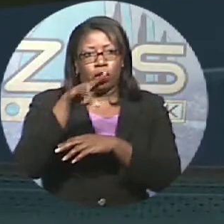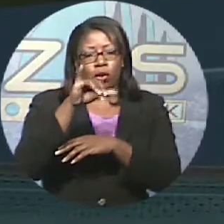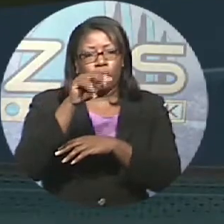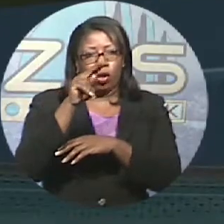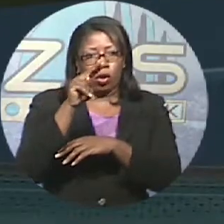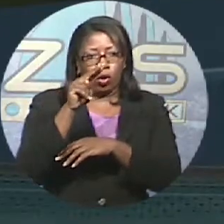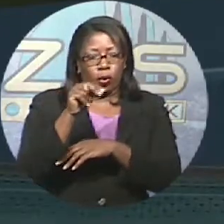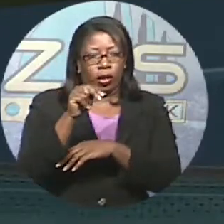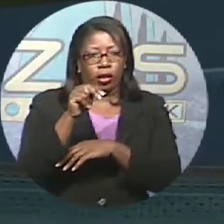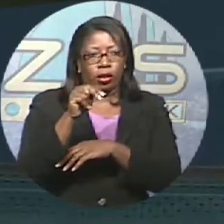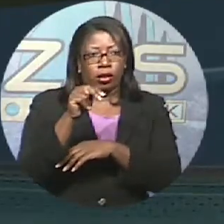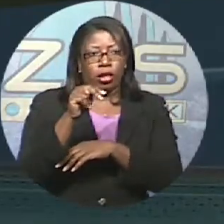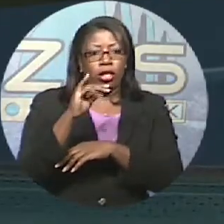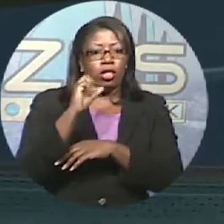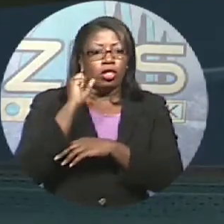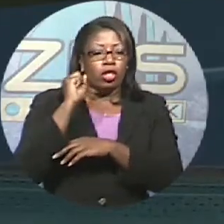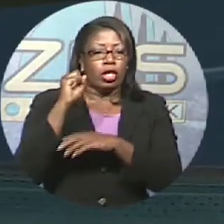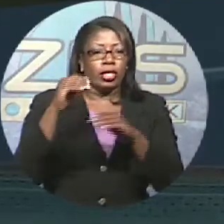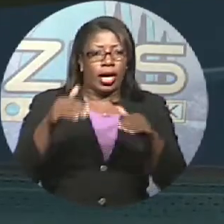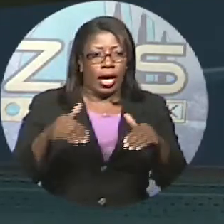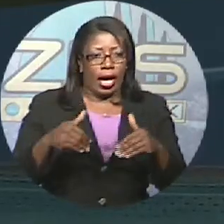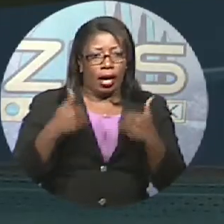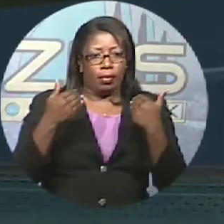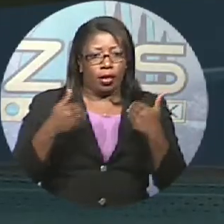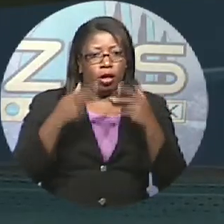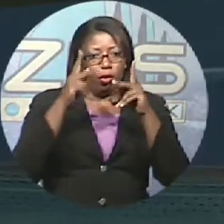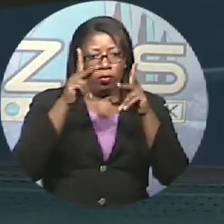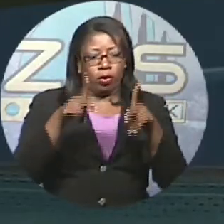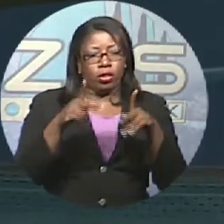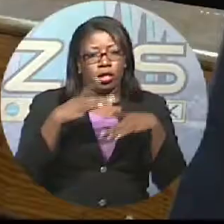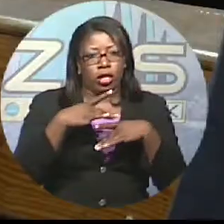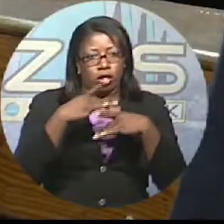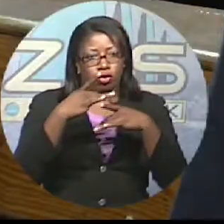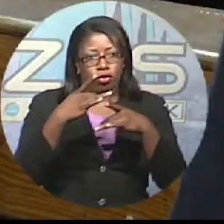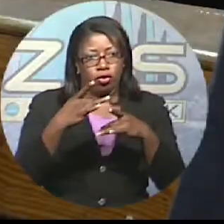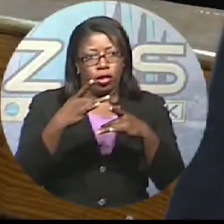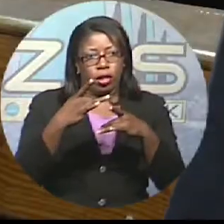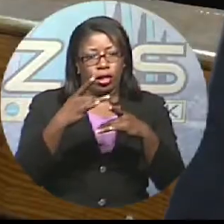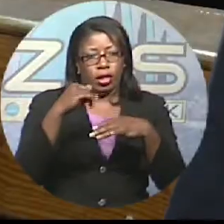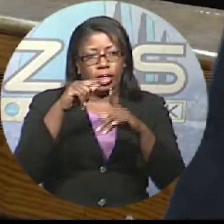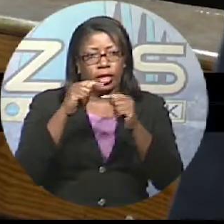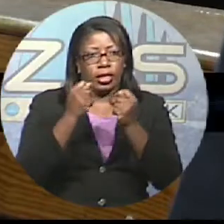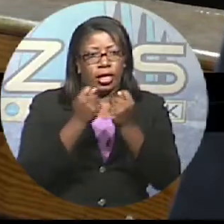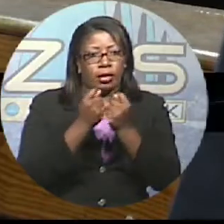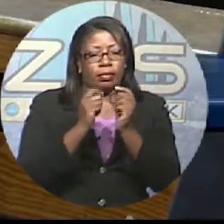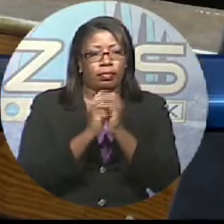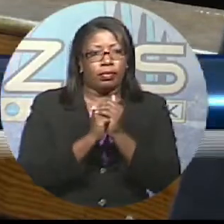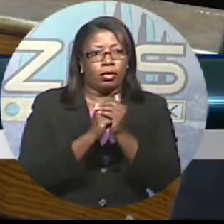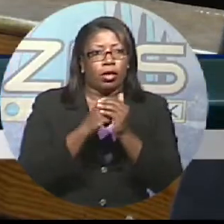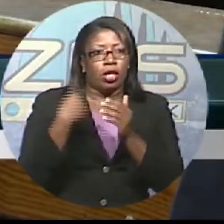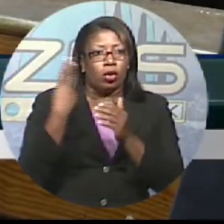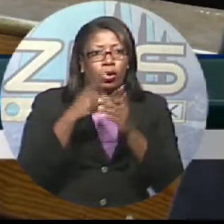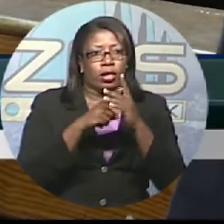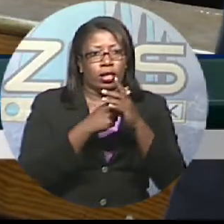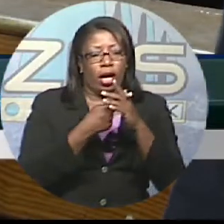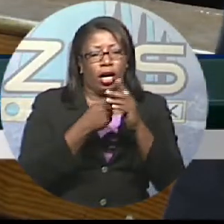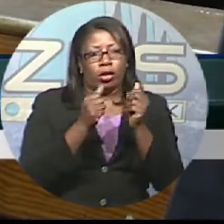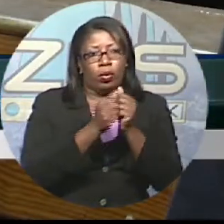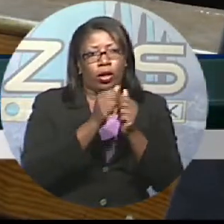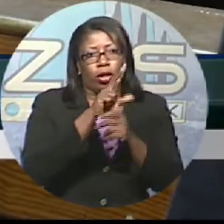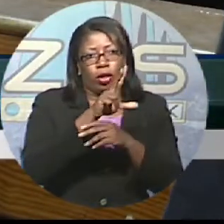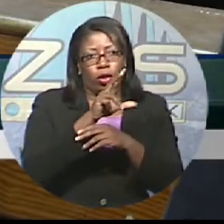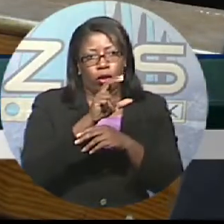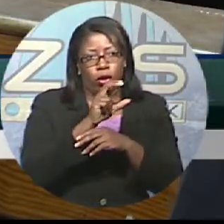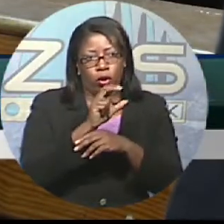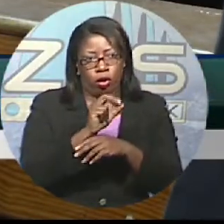with the number of ladies who showed an interest in making the team. We started off with 30. We made the first cut. It was 5. And